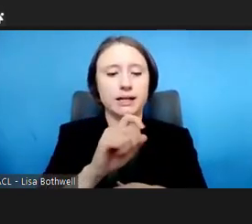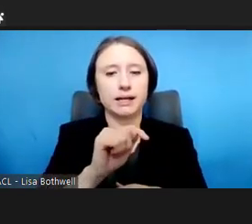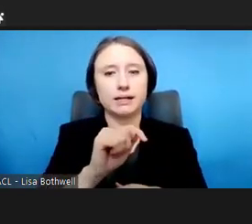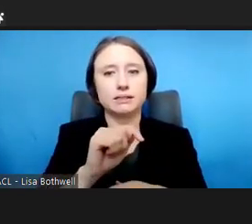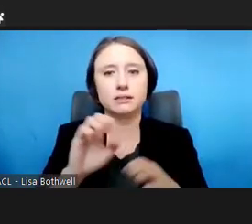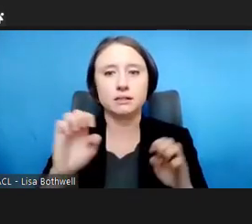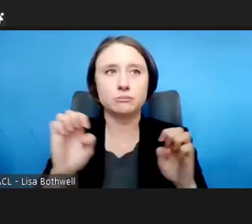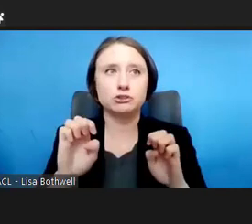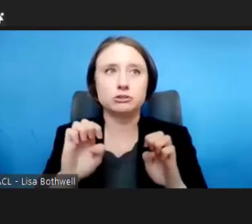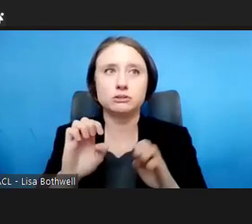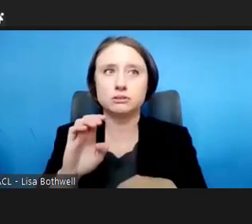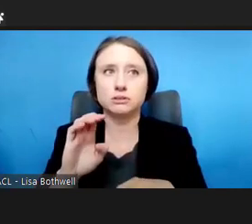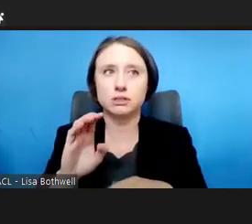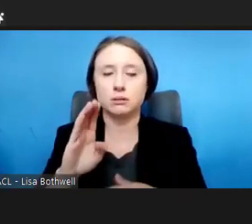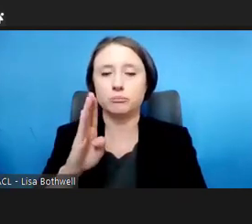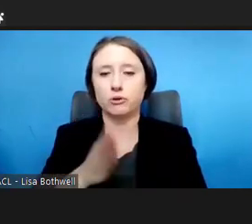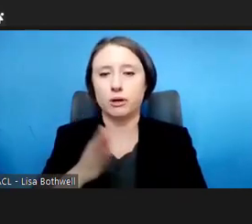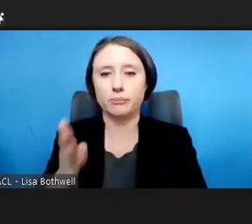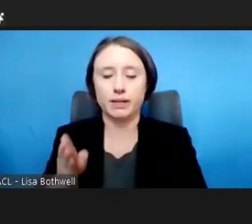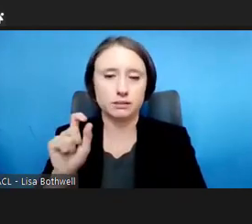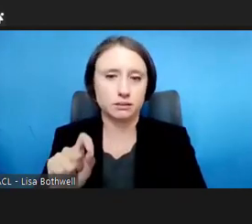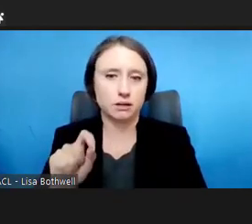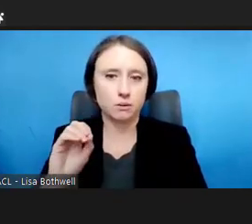eligible household member.